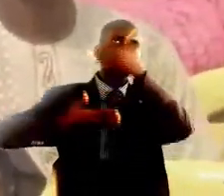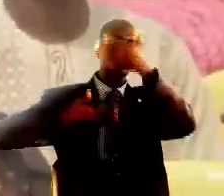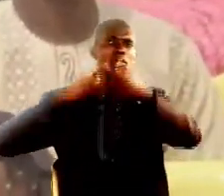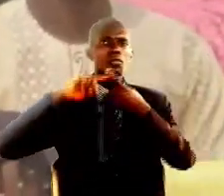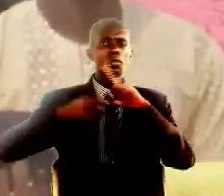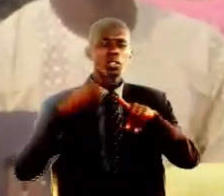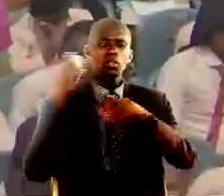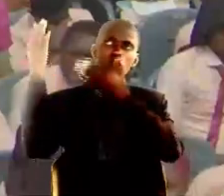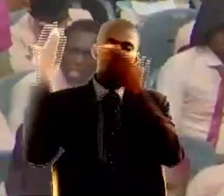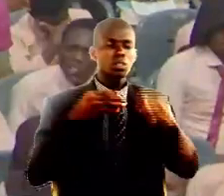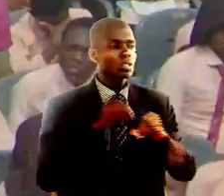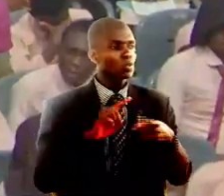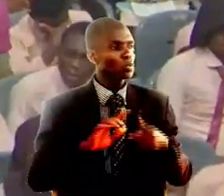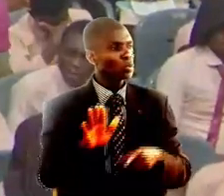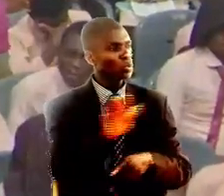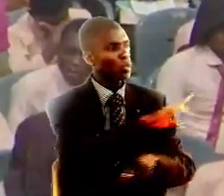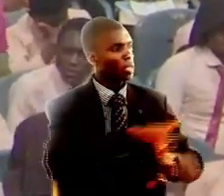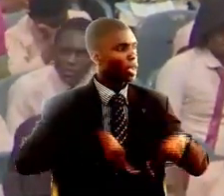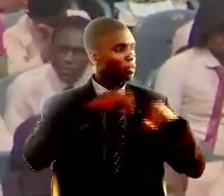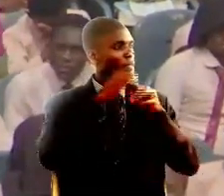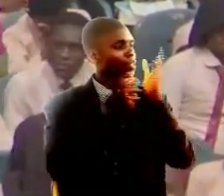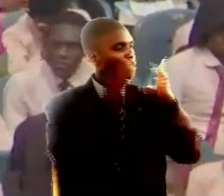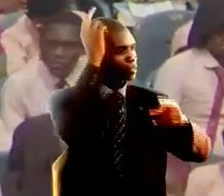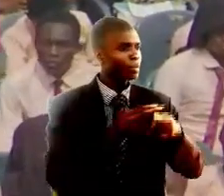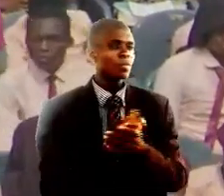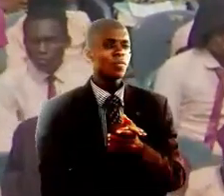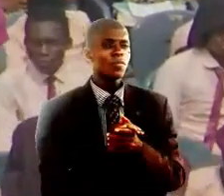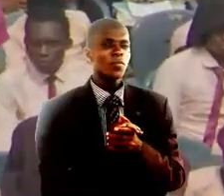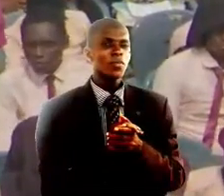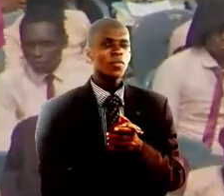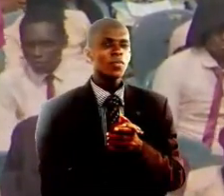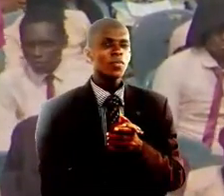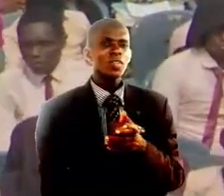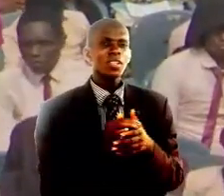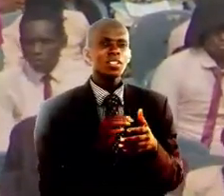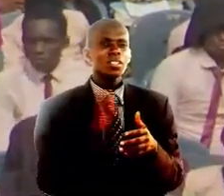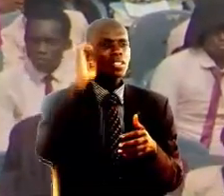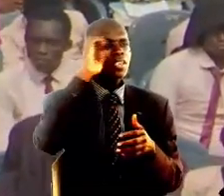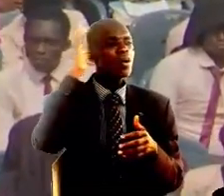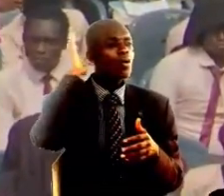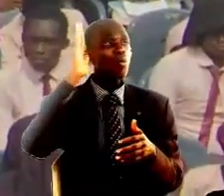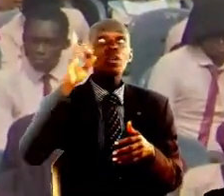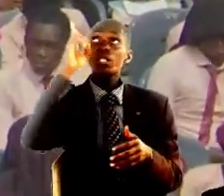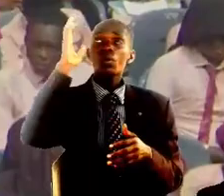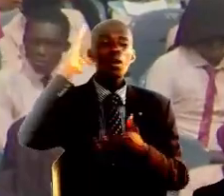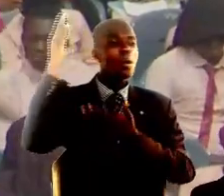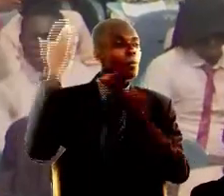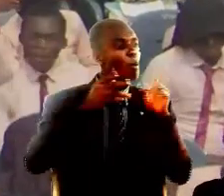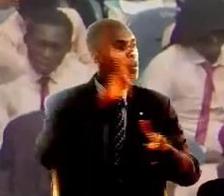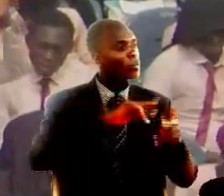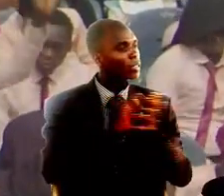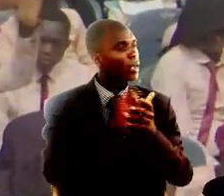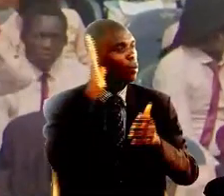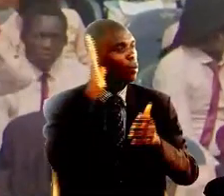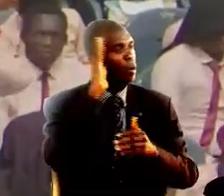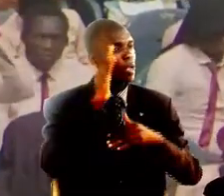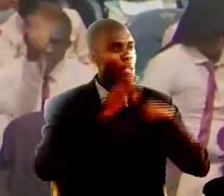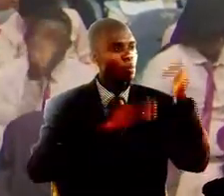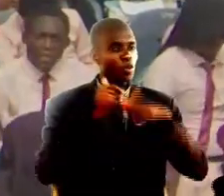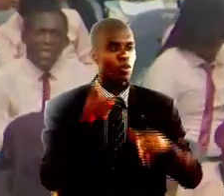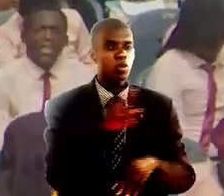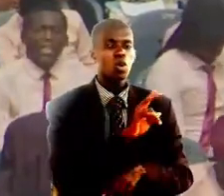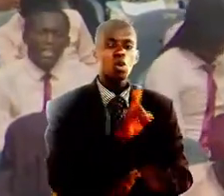in Jesus' name. He'll bring the people that will help you. The people